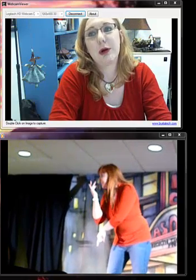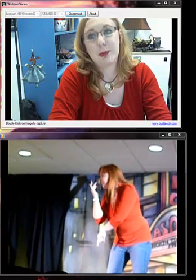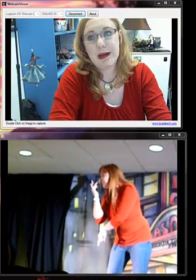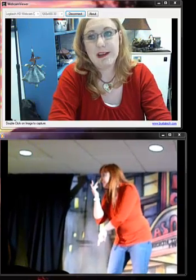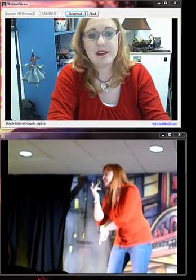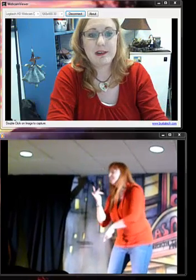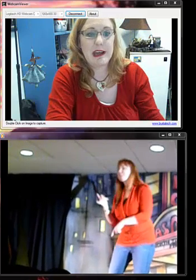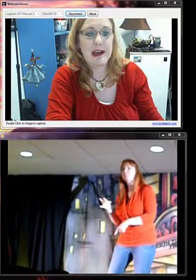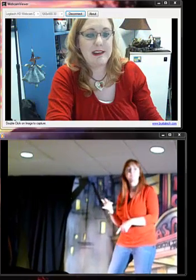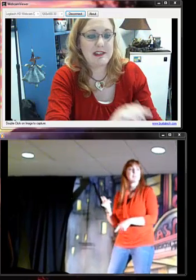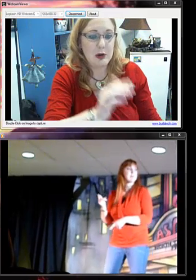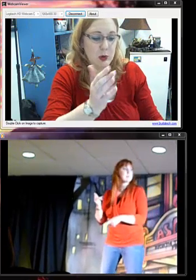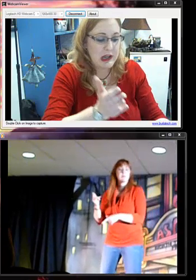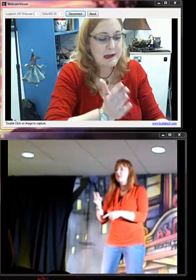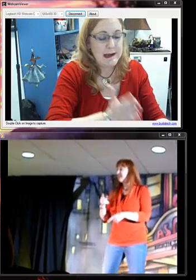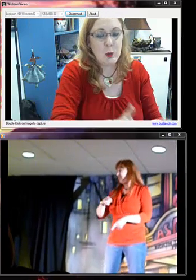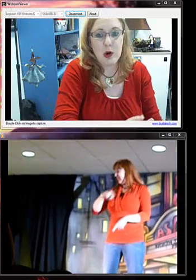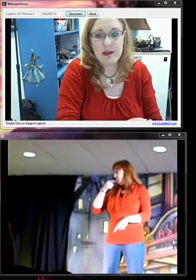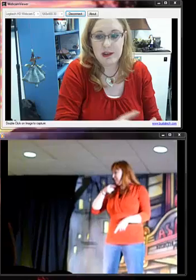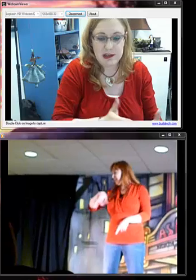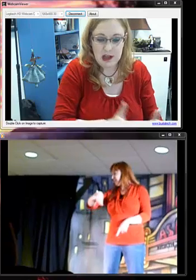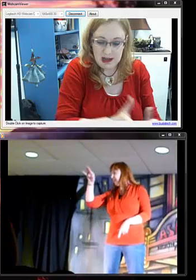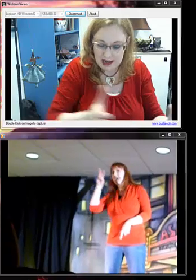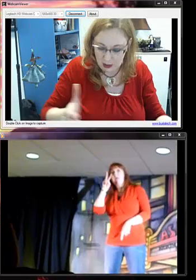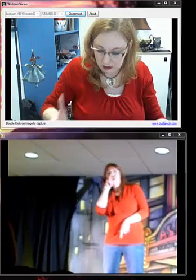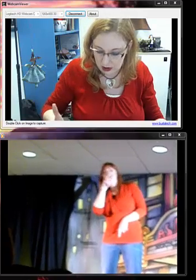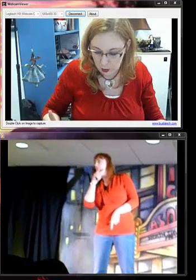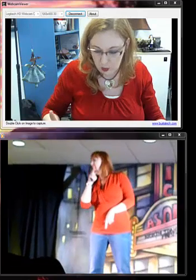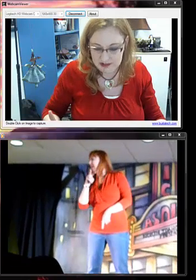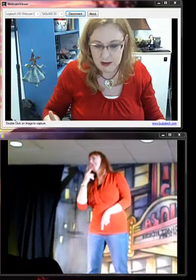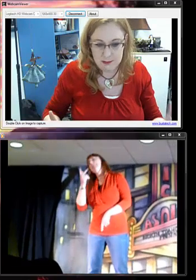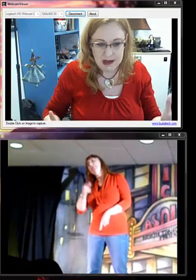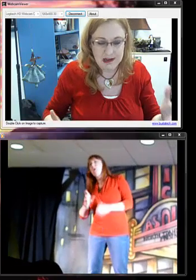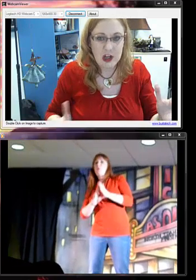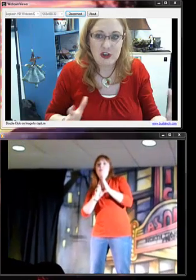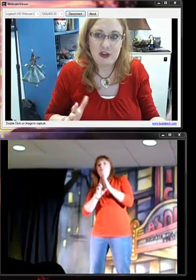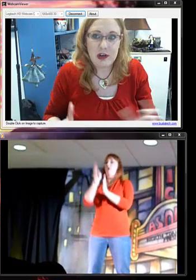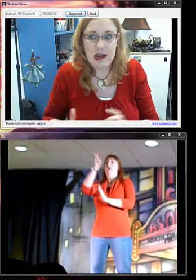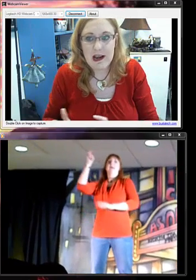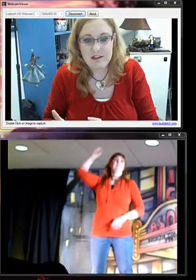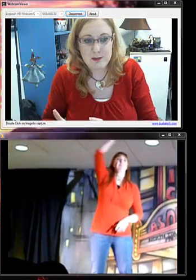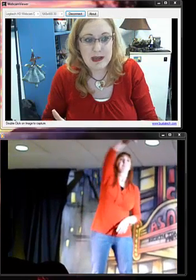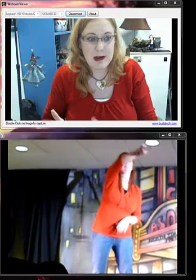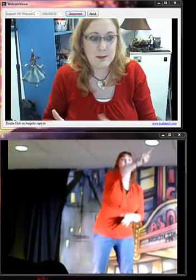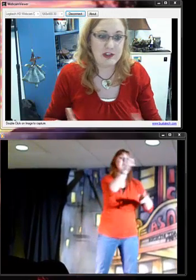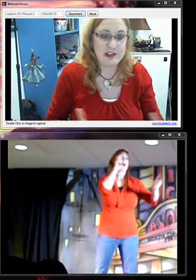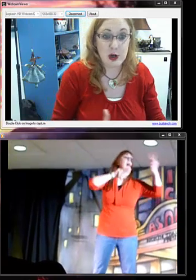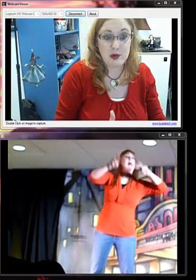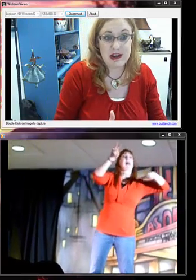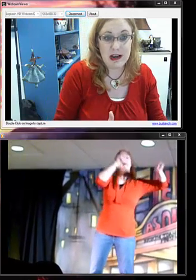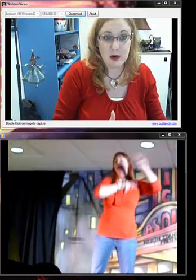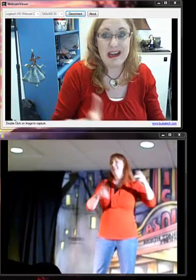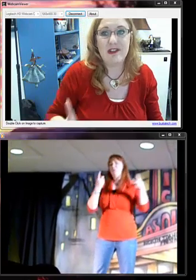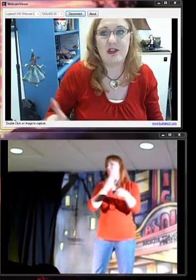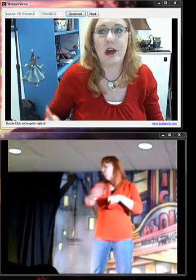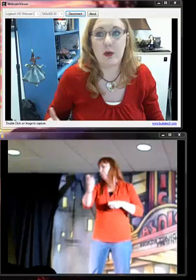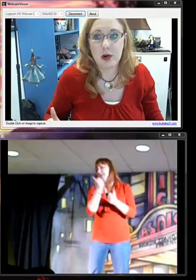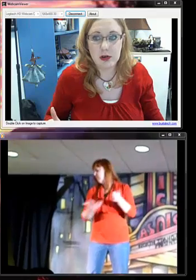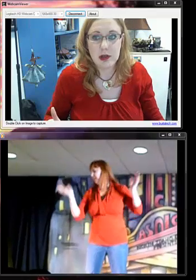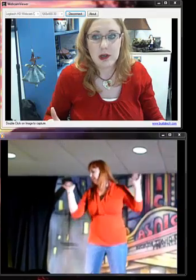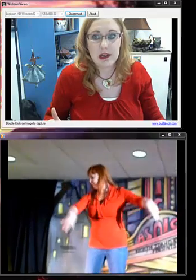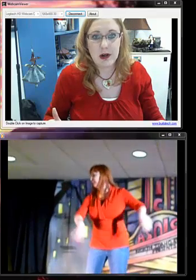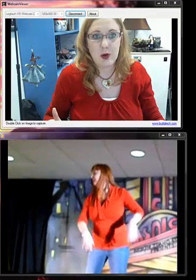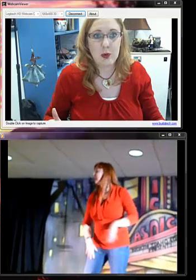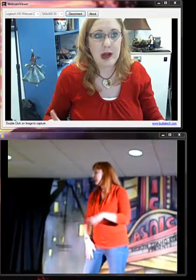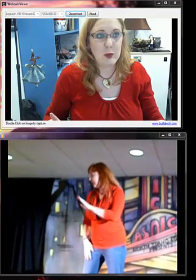and appropriate. Okay, so it was not how long was it, but should I have sped up or slowed down in